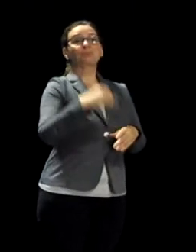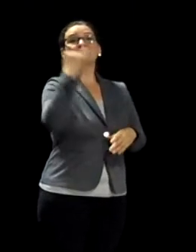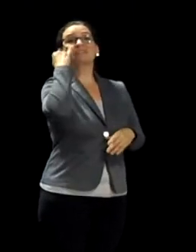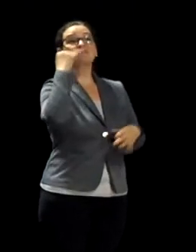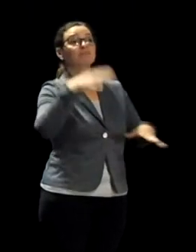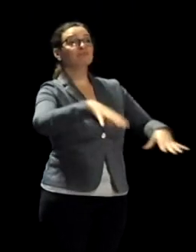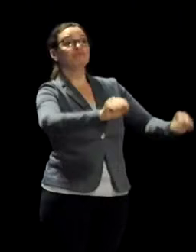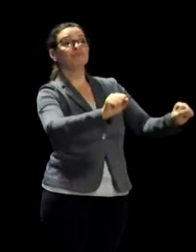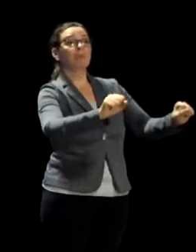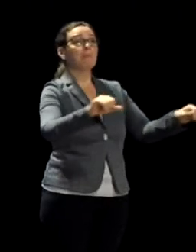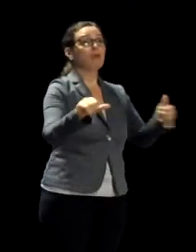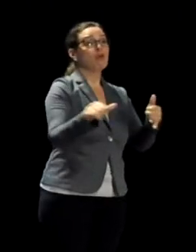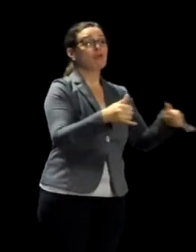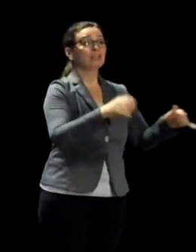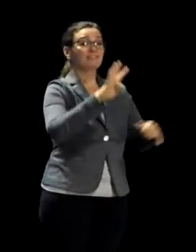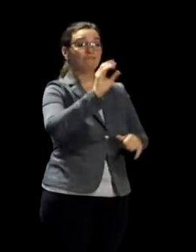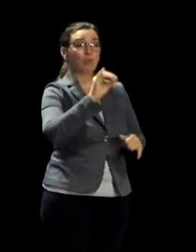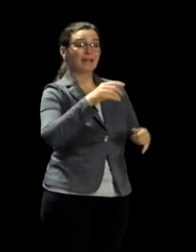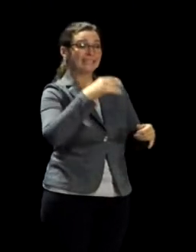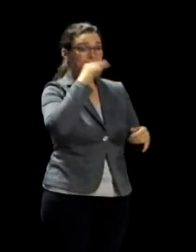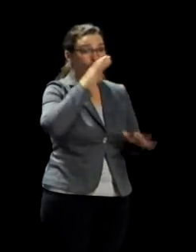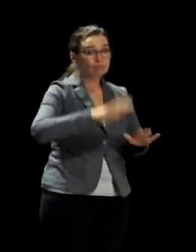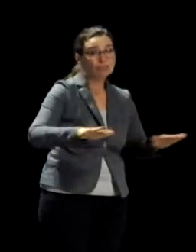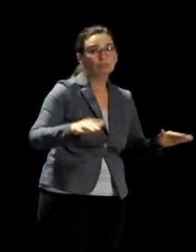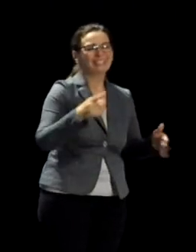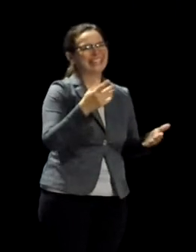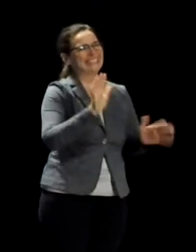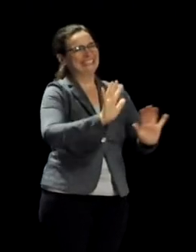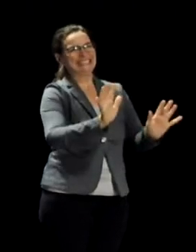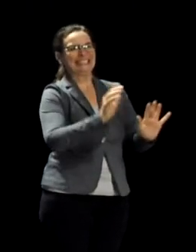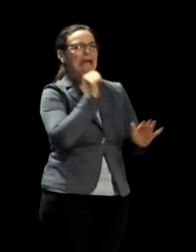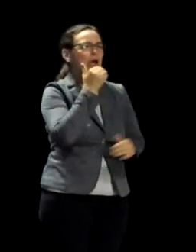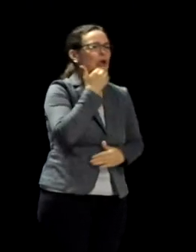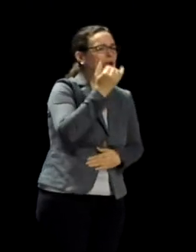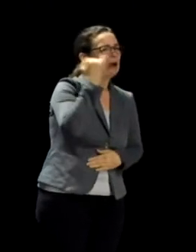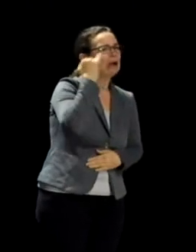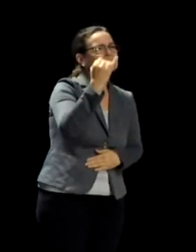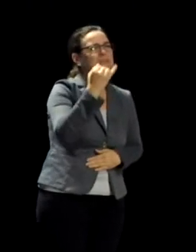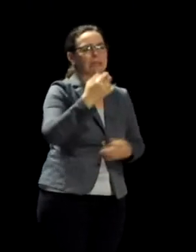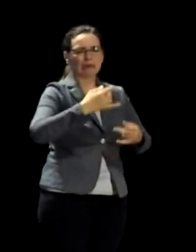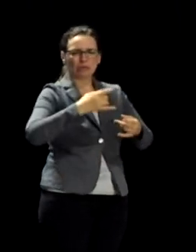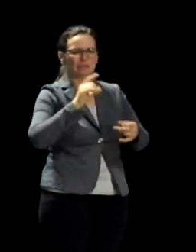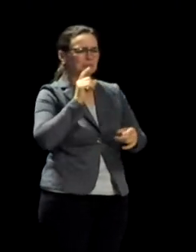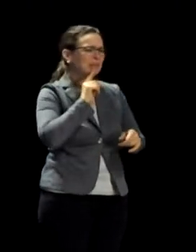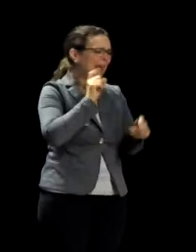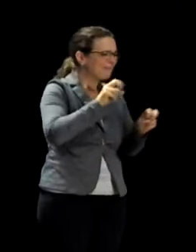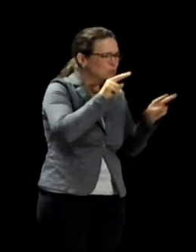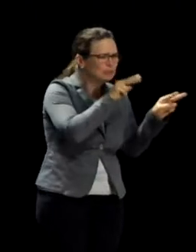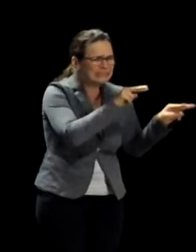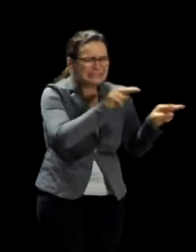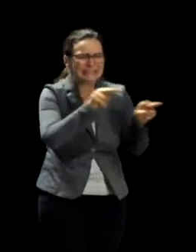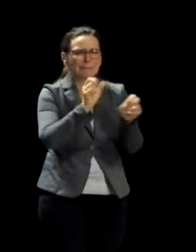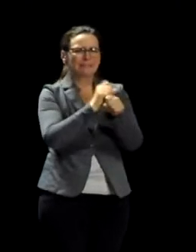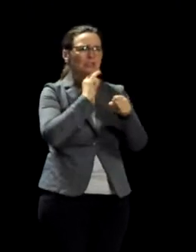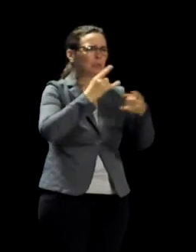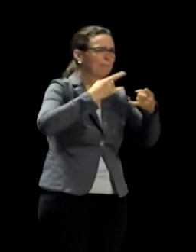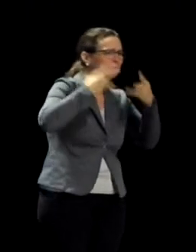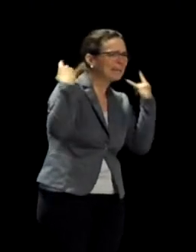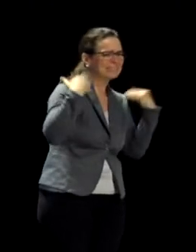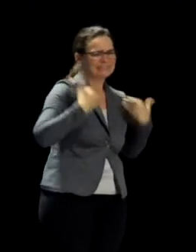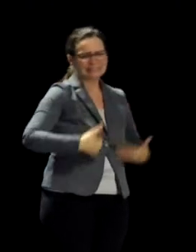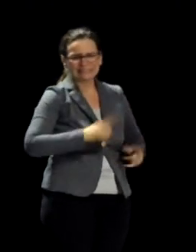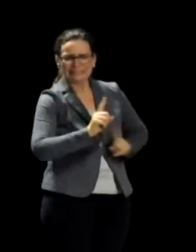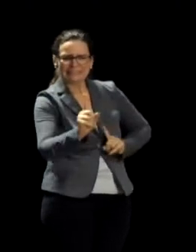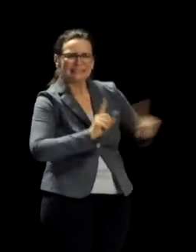the way that it has without wearing masks and protecting ourselves. So we'll put out a testing